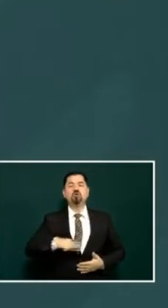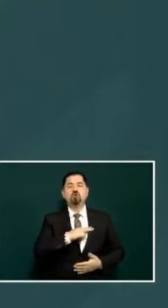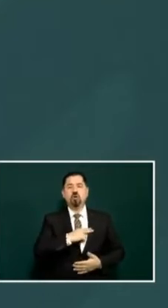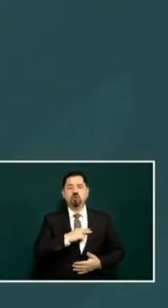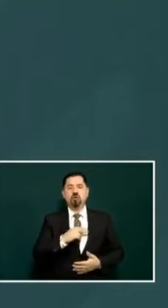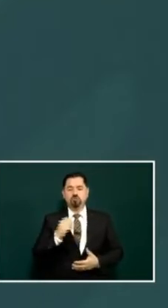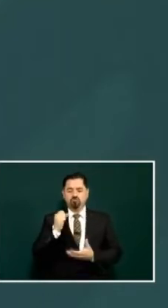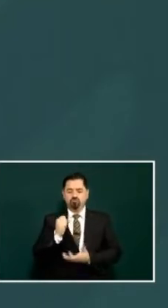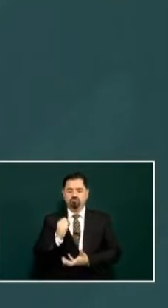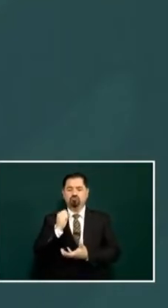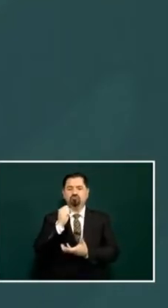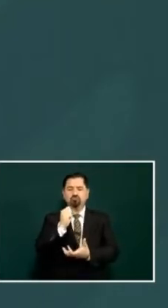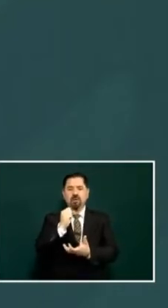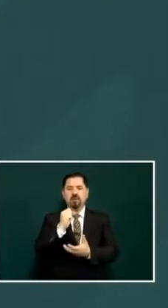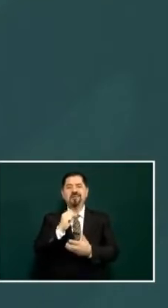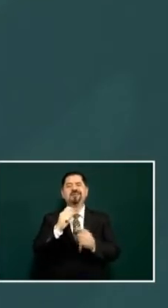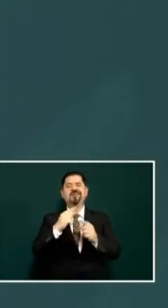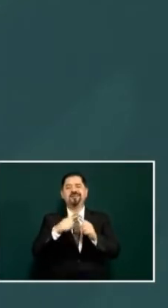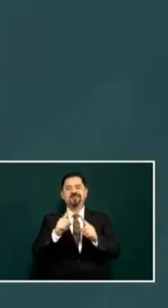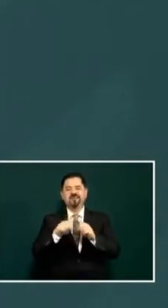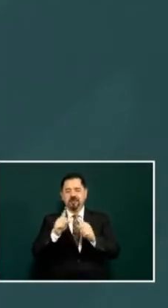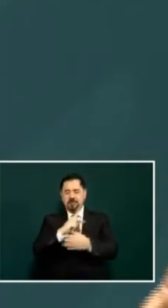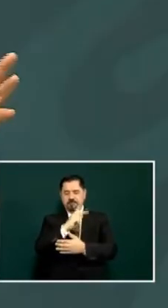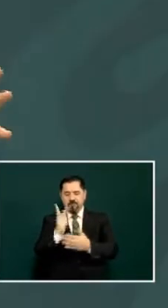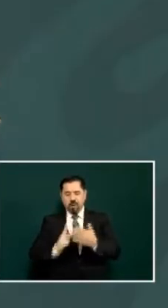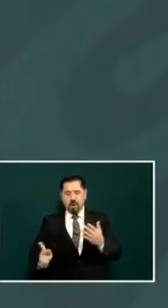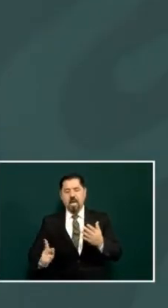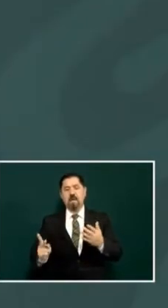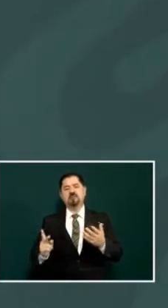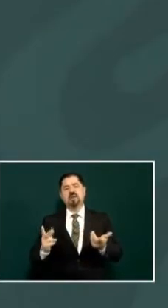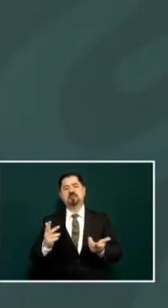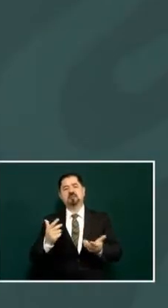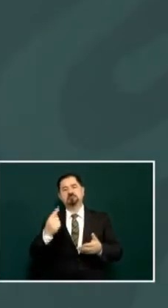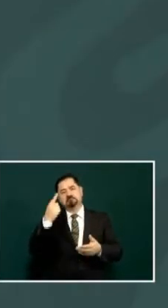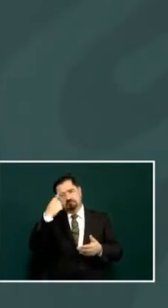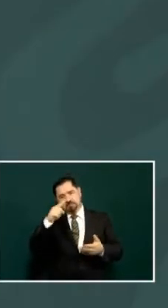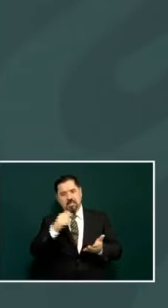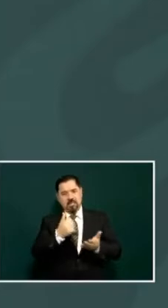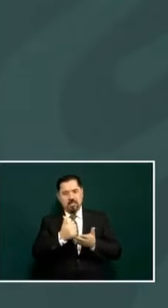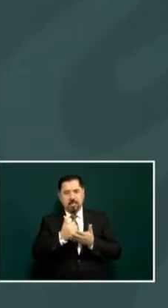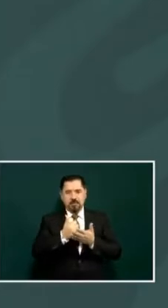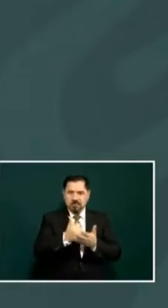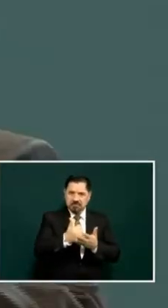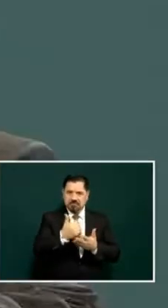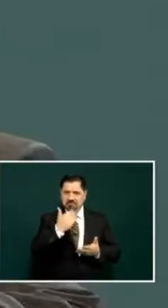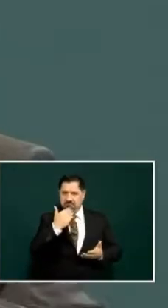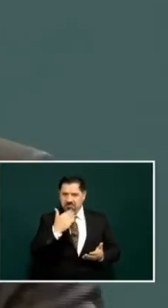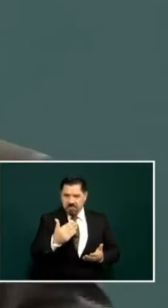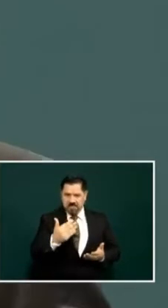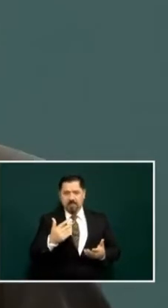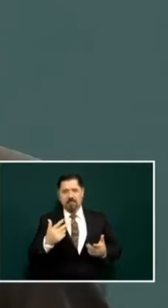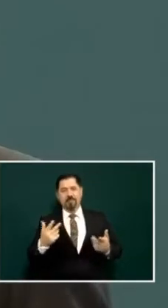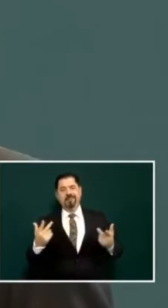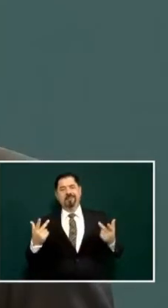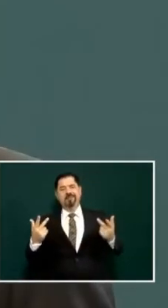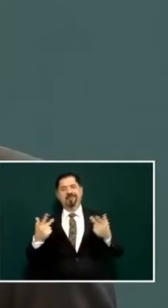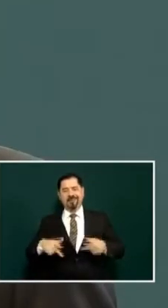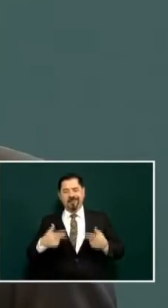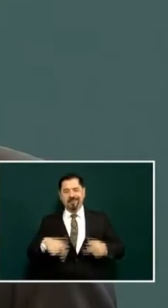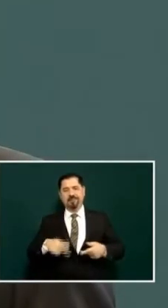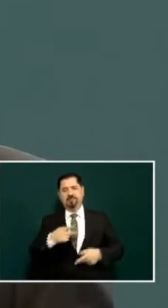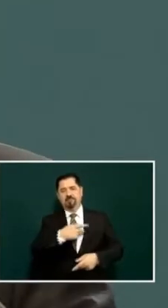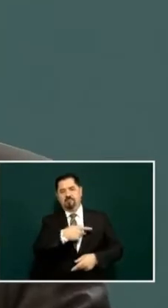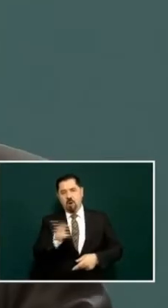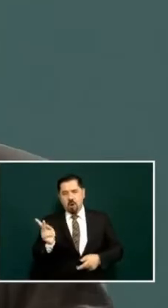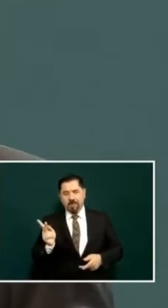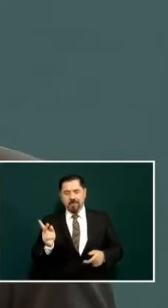investing and all the well-being programs that also help the people that are